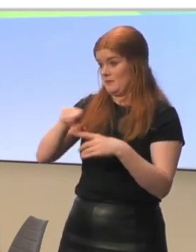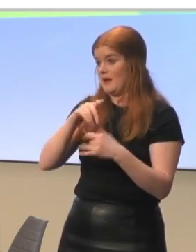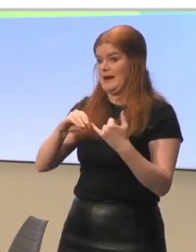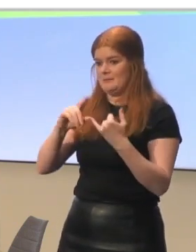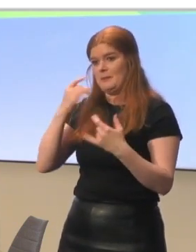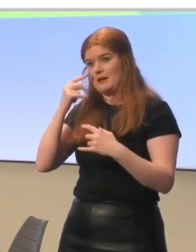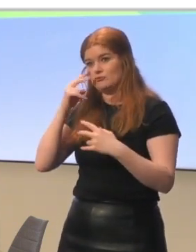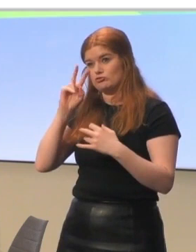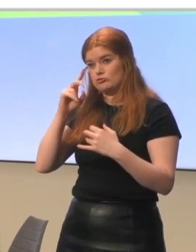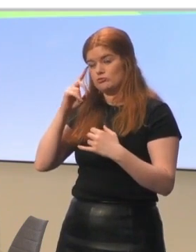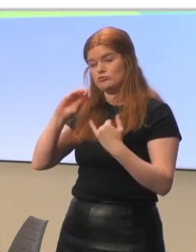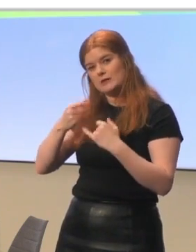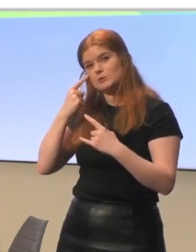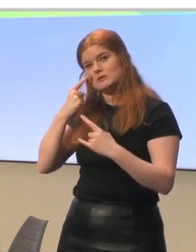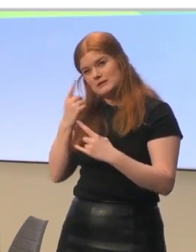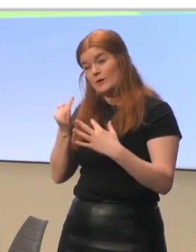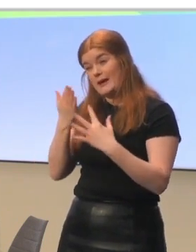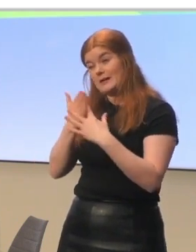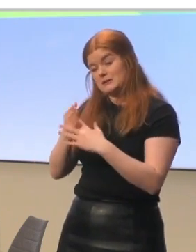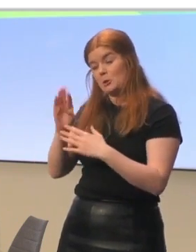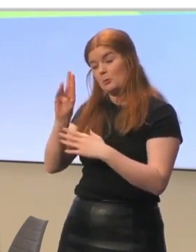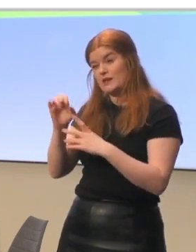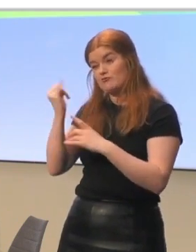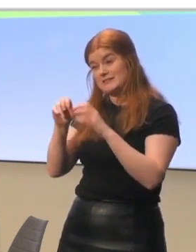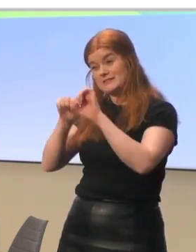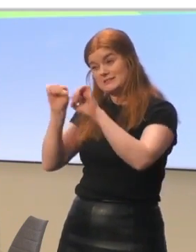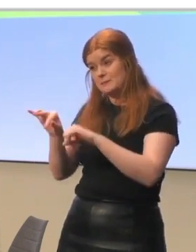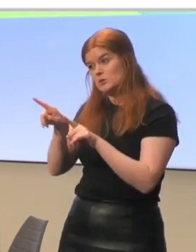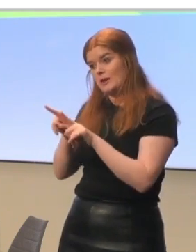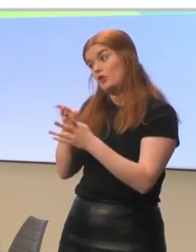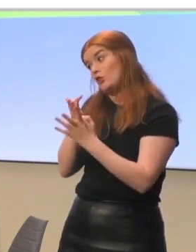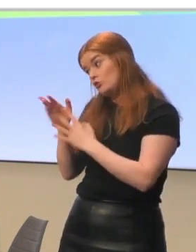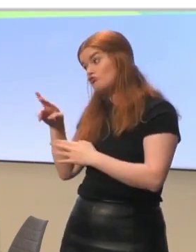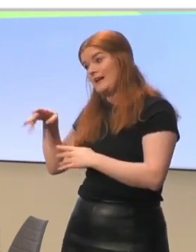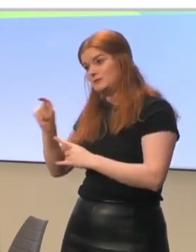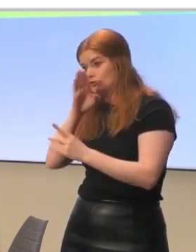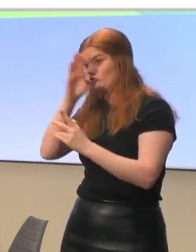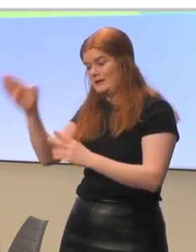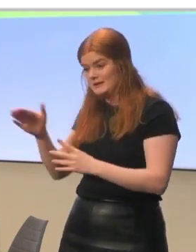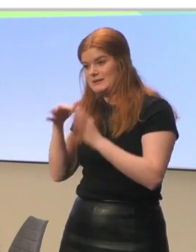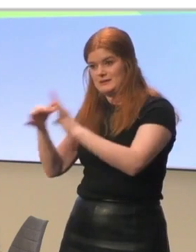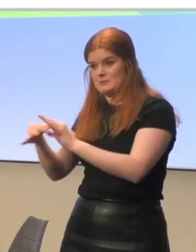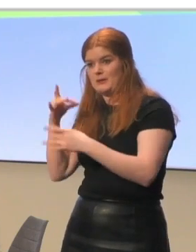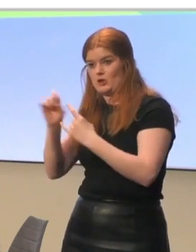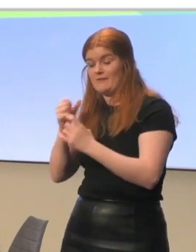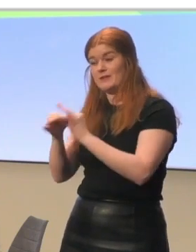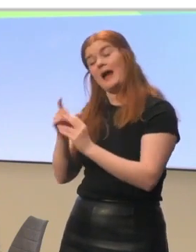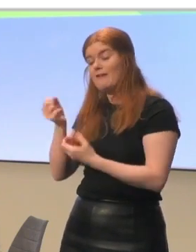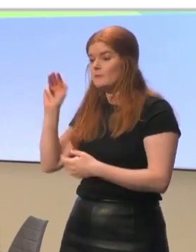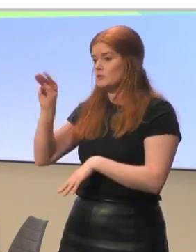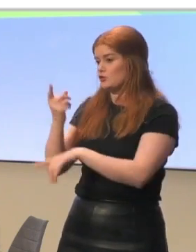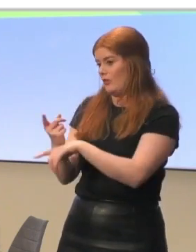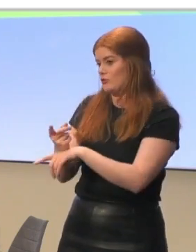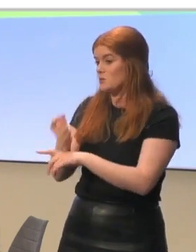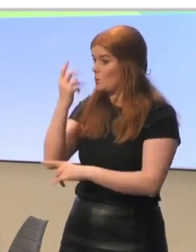looking at maybe access to the bus éireann system through the REALT directly, that we can have contact. There is potential, and it is